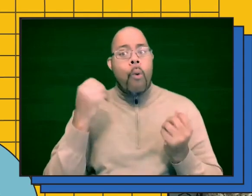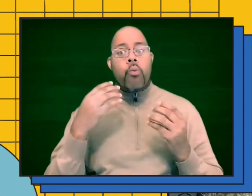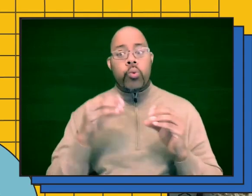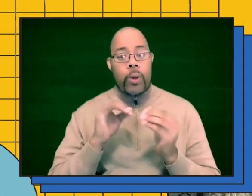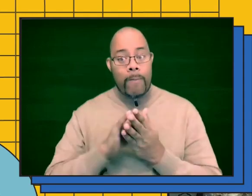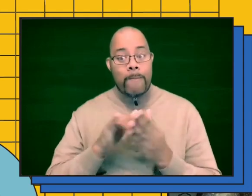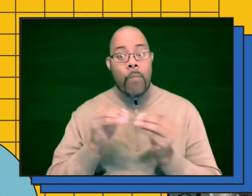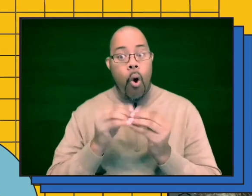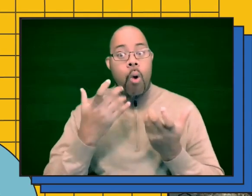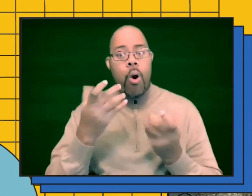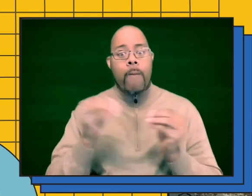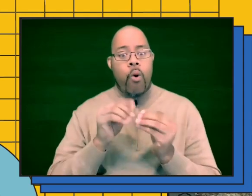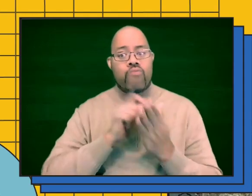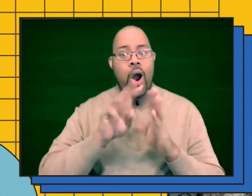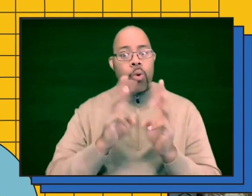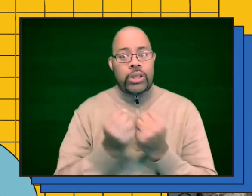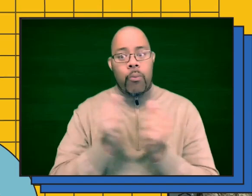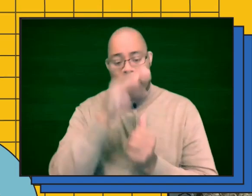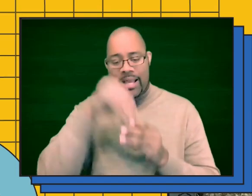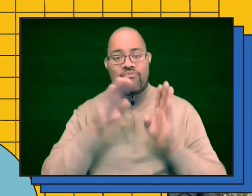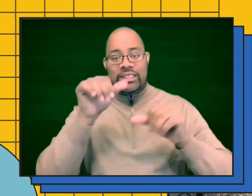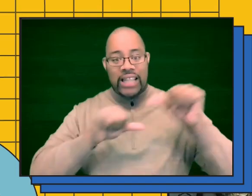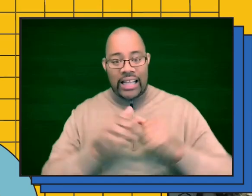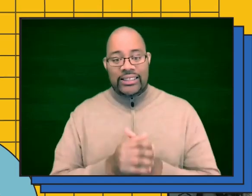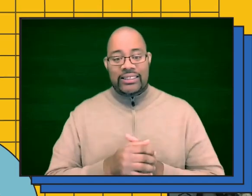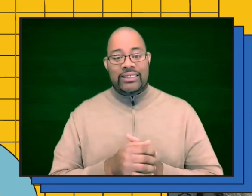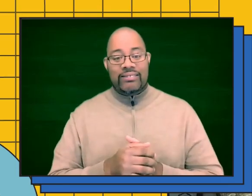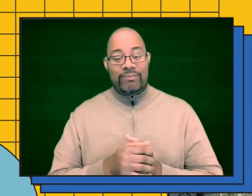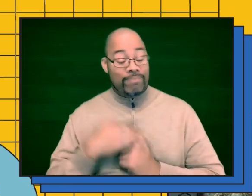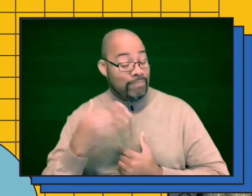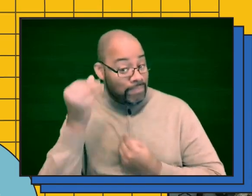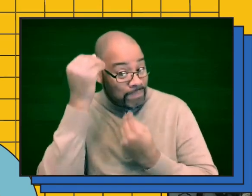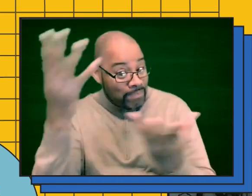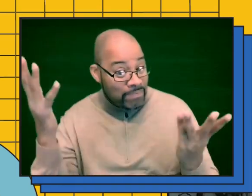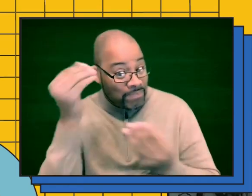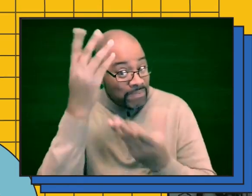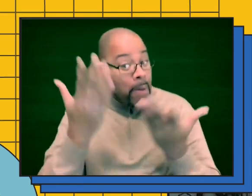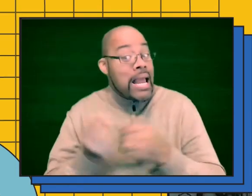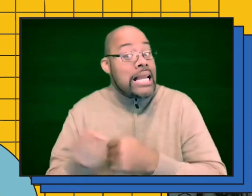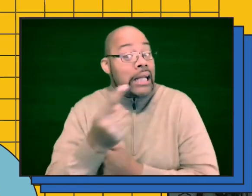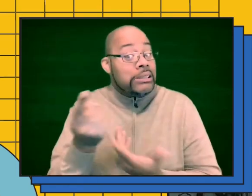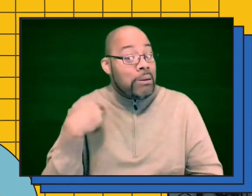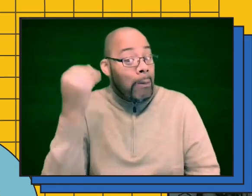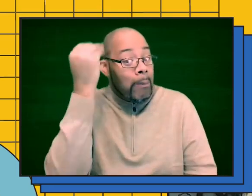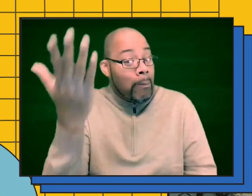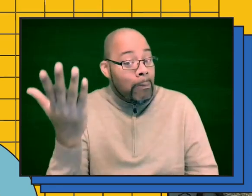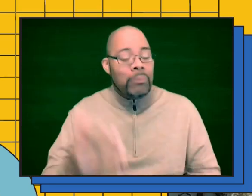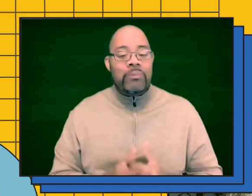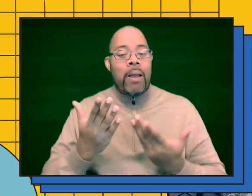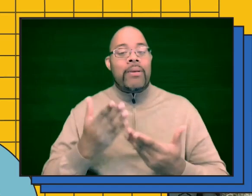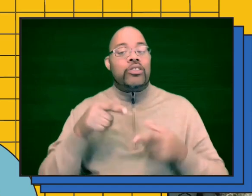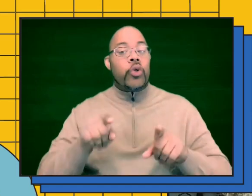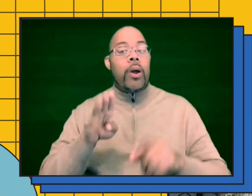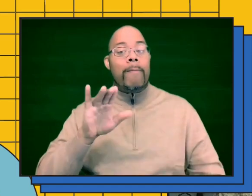to do that more. I would love to do a writing workshop with Black and Marine Science. Just saying, maybe next year